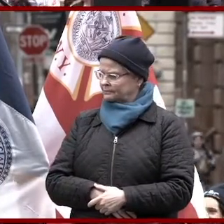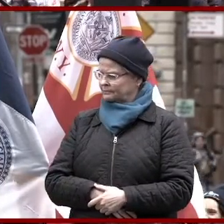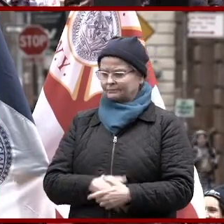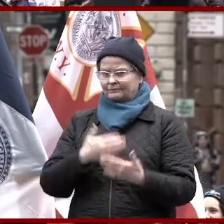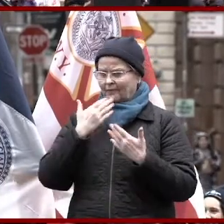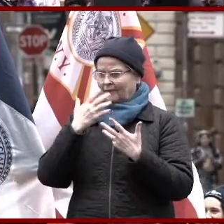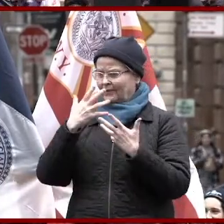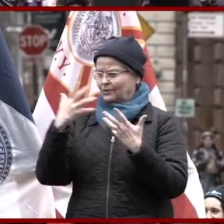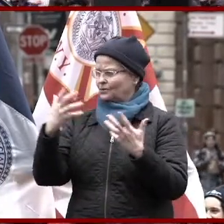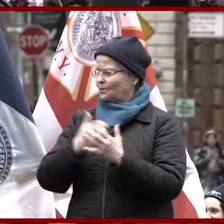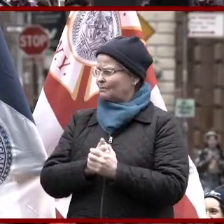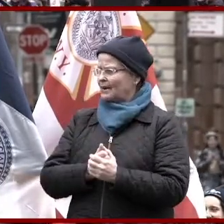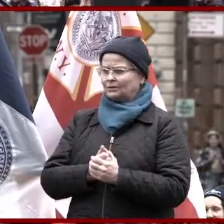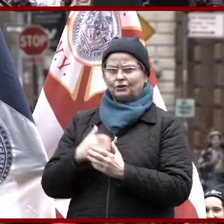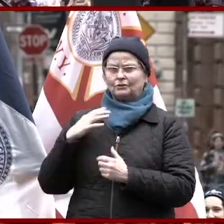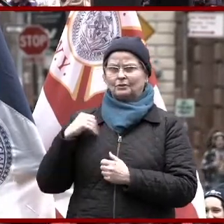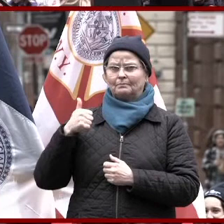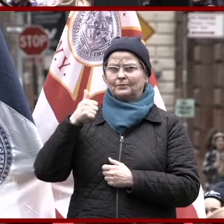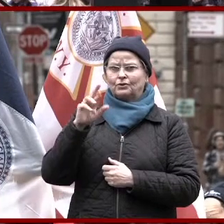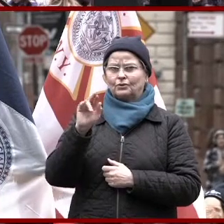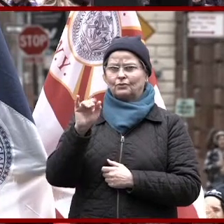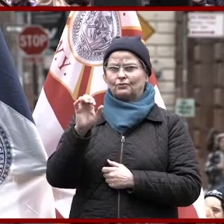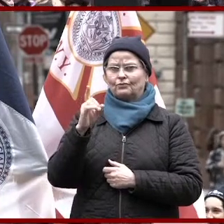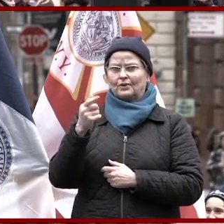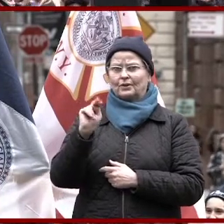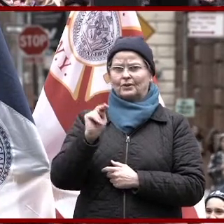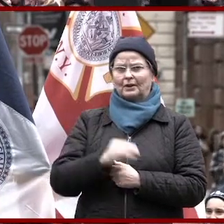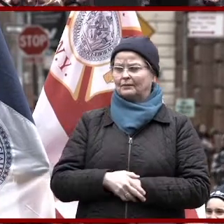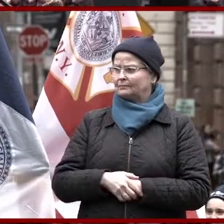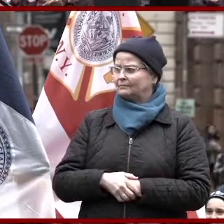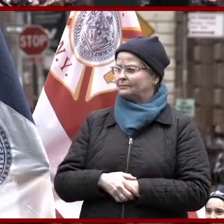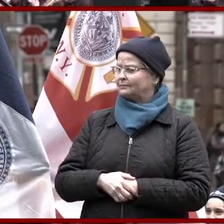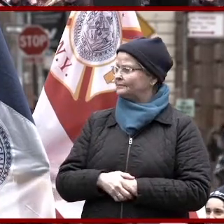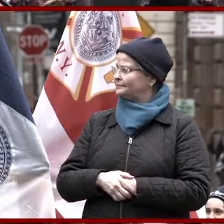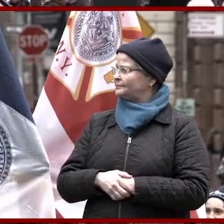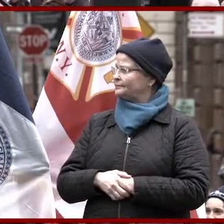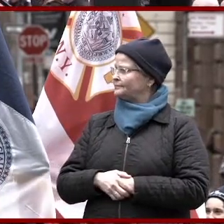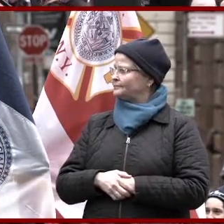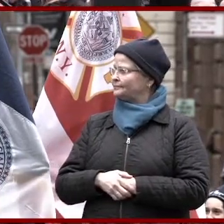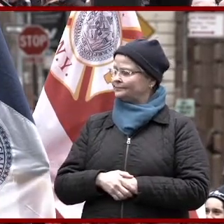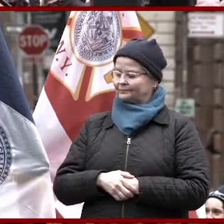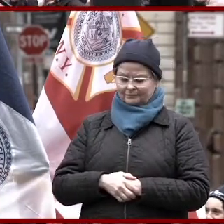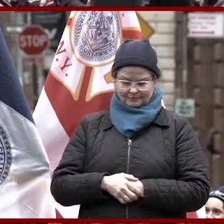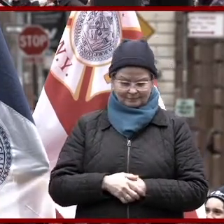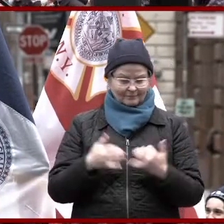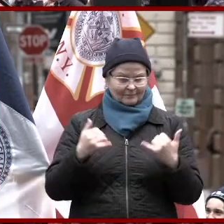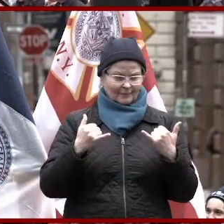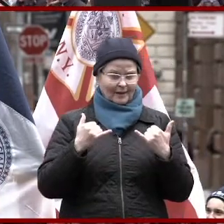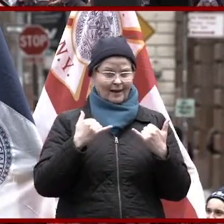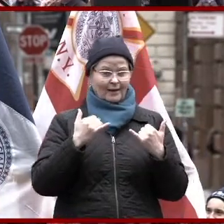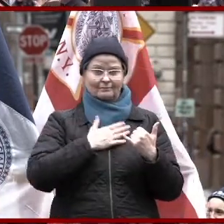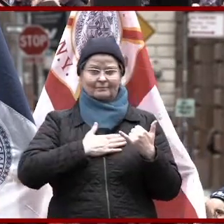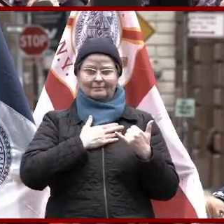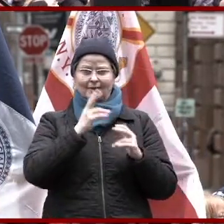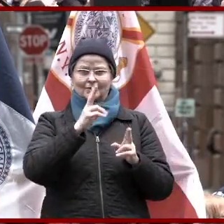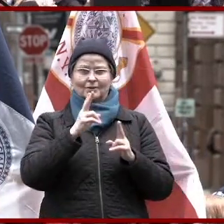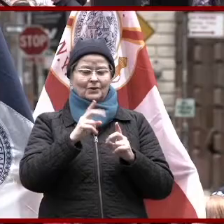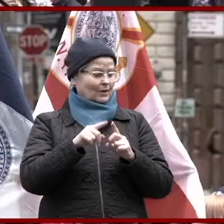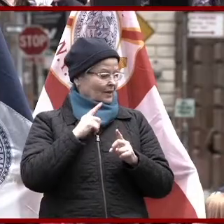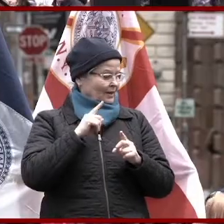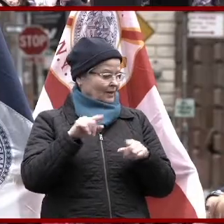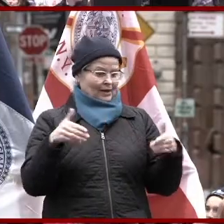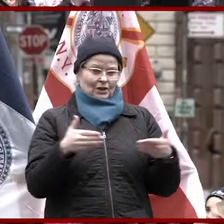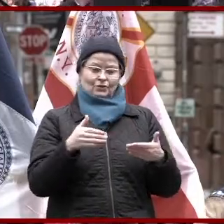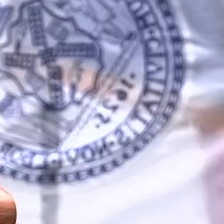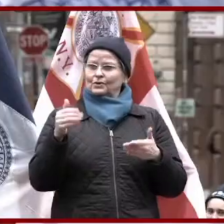Thank you so much, Commissioner Reardon. Now it gives me the pleasure to introduce someone I've known for a